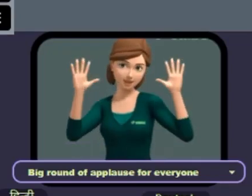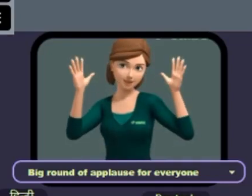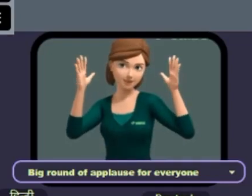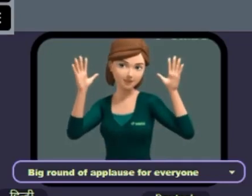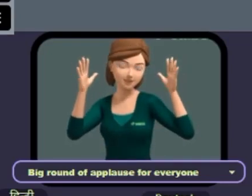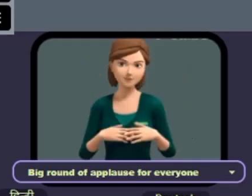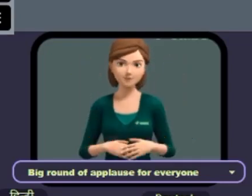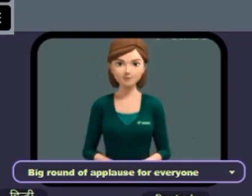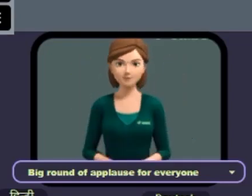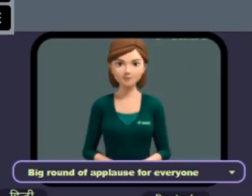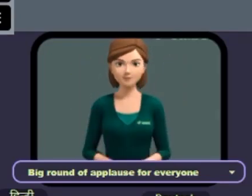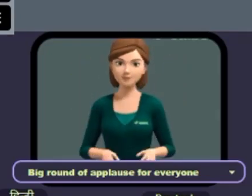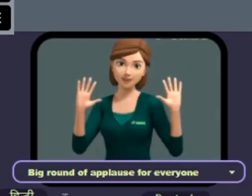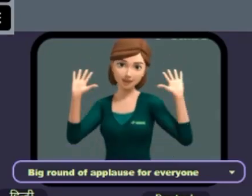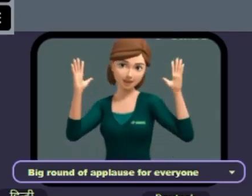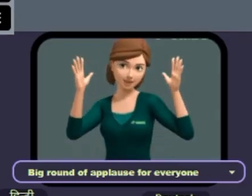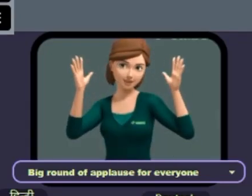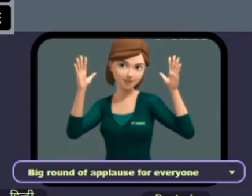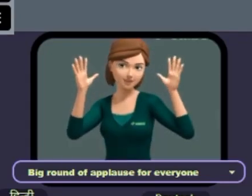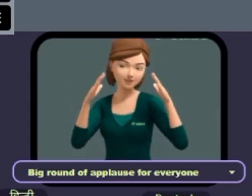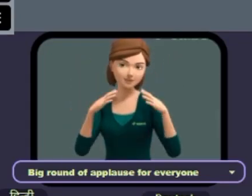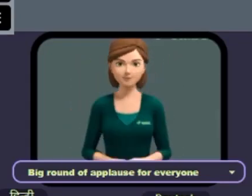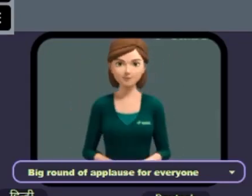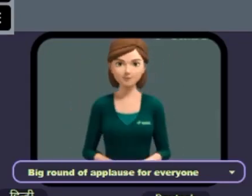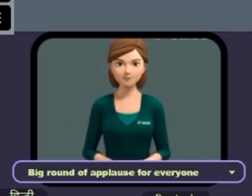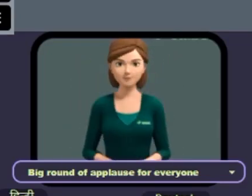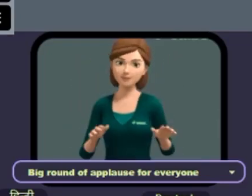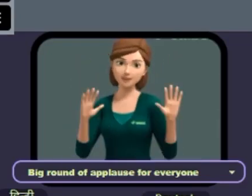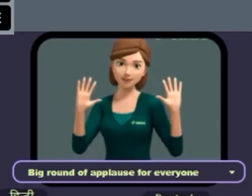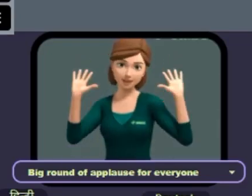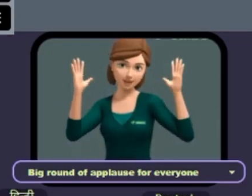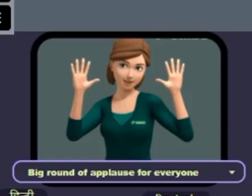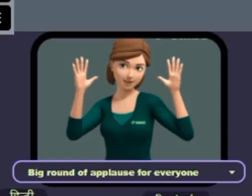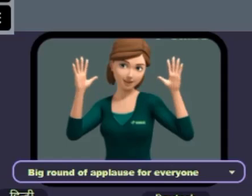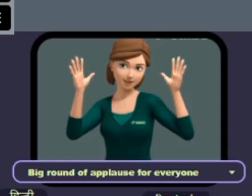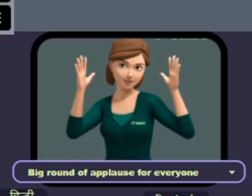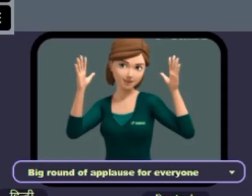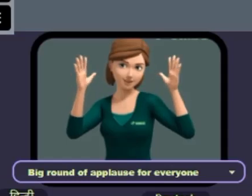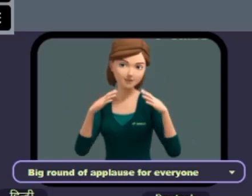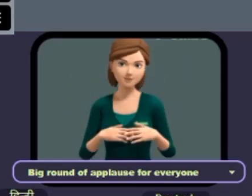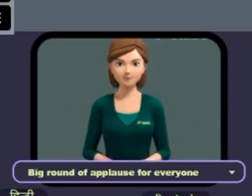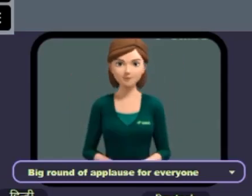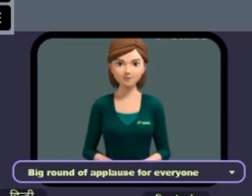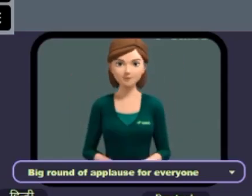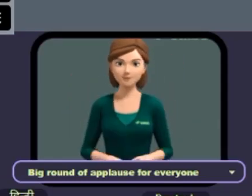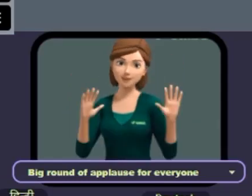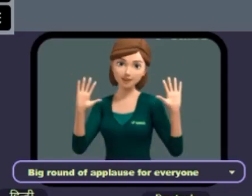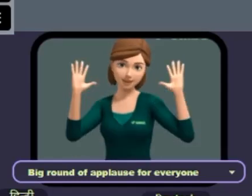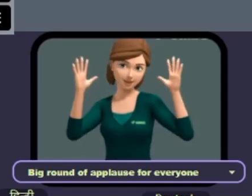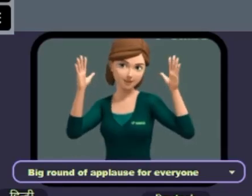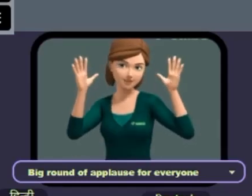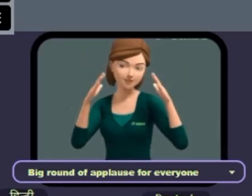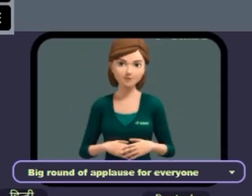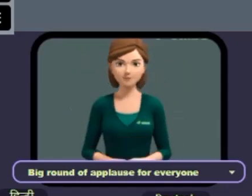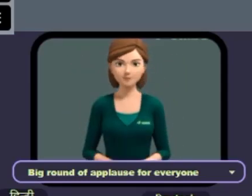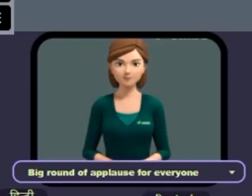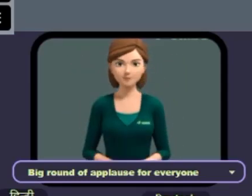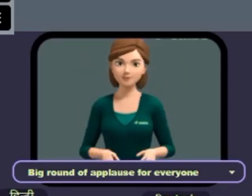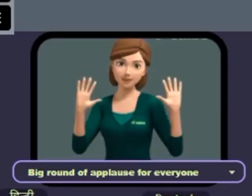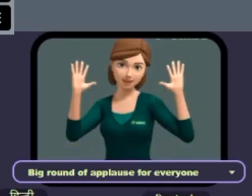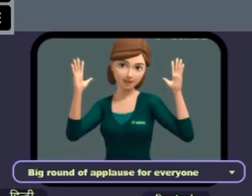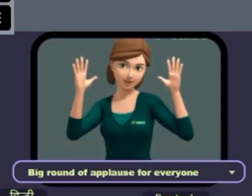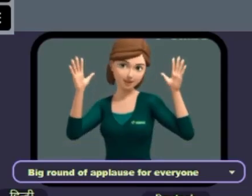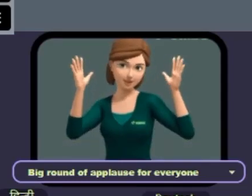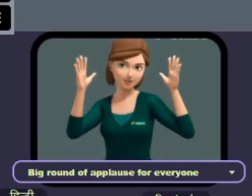update all these input boxes with the required input, and once he is done with entering the